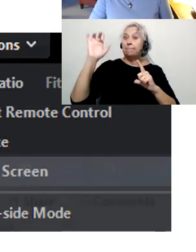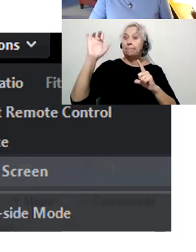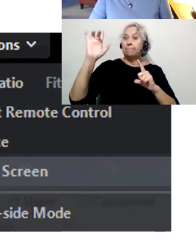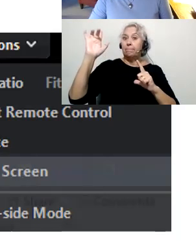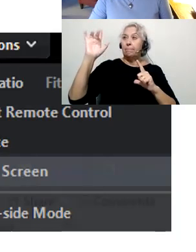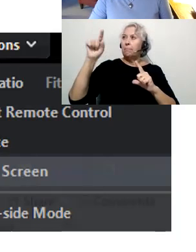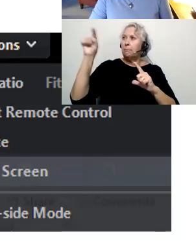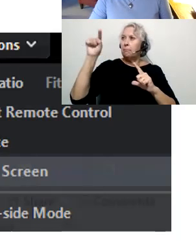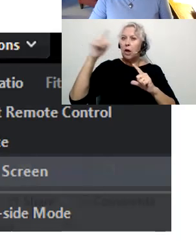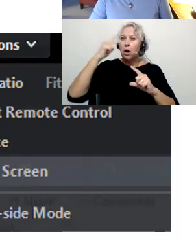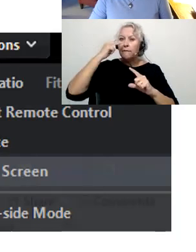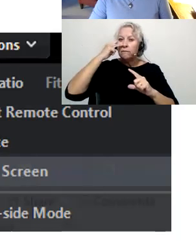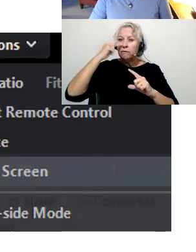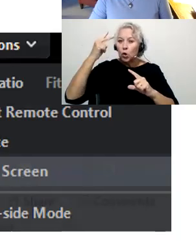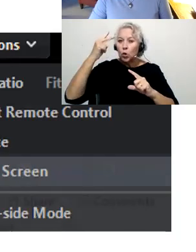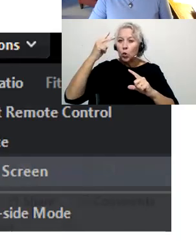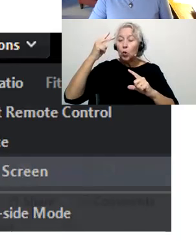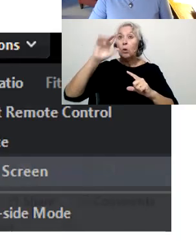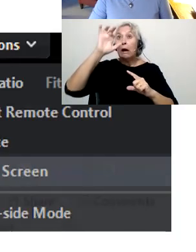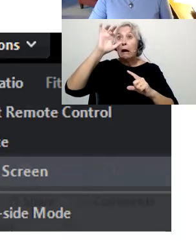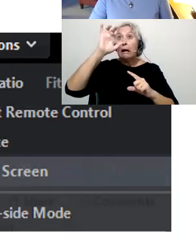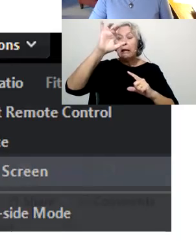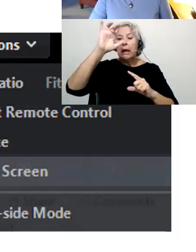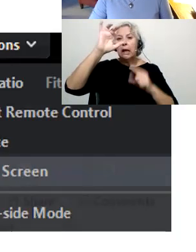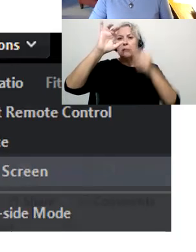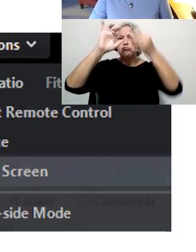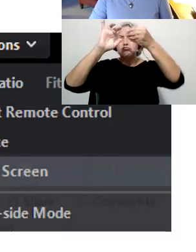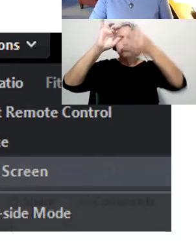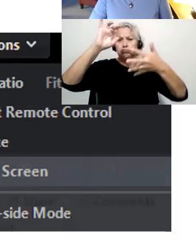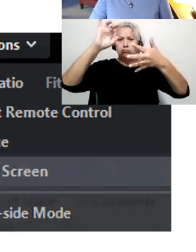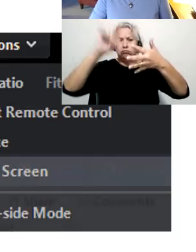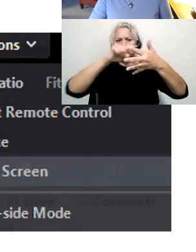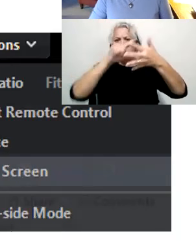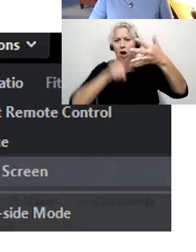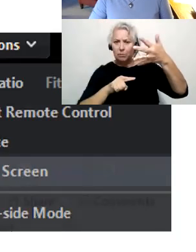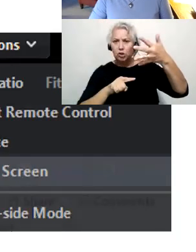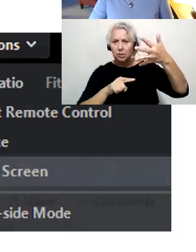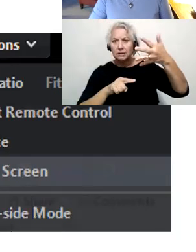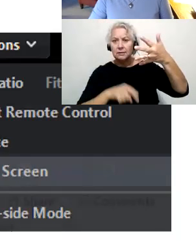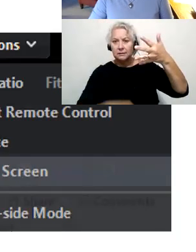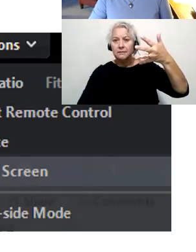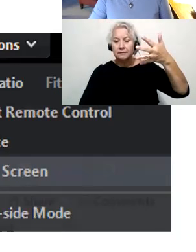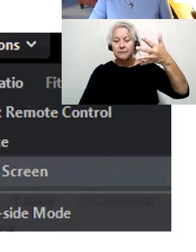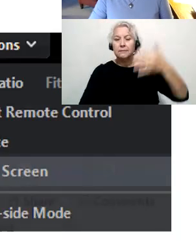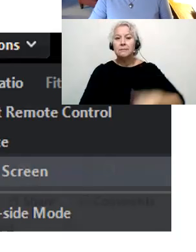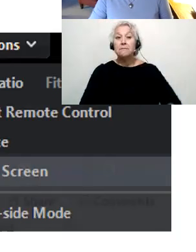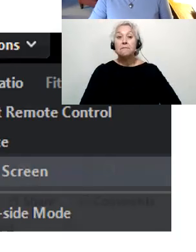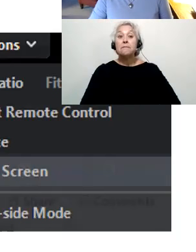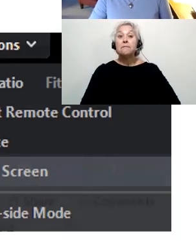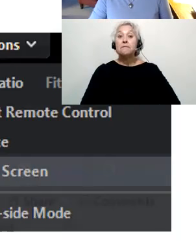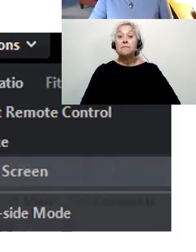it says view. And once you click on that, you'll have some options in the drop-down menu.